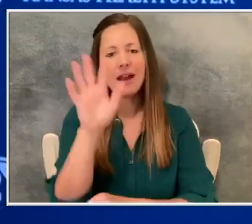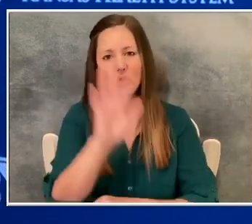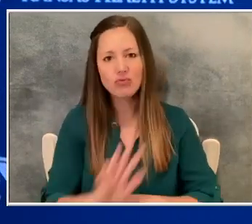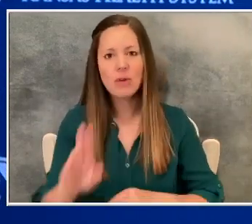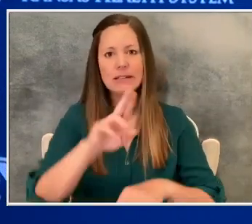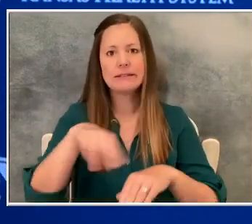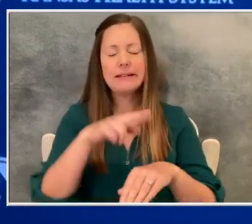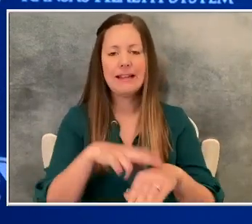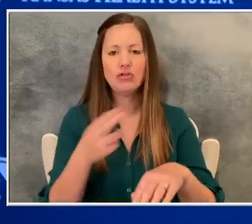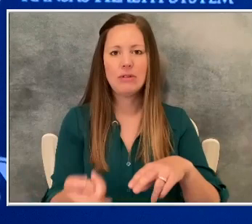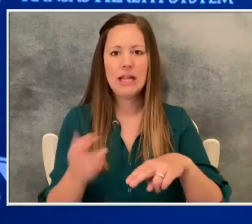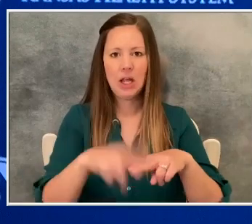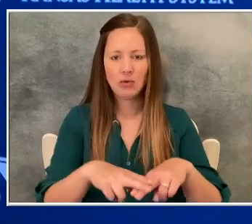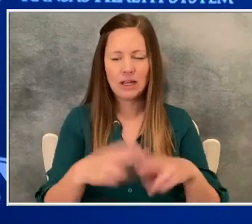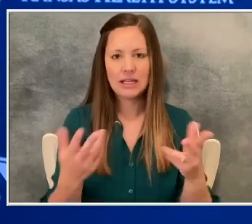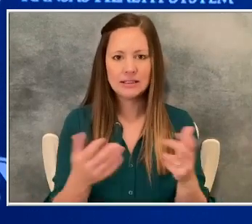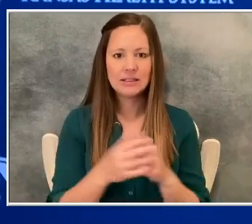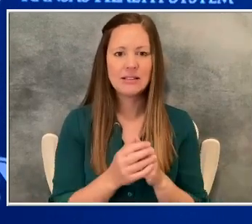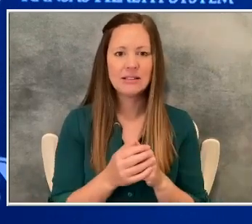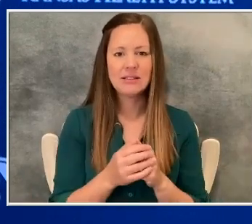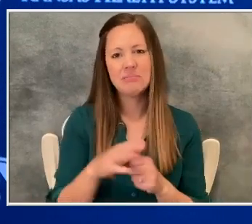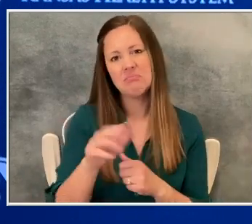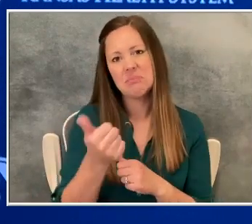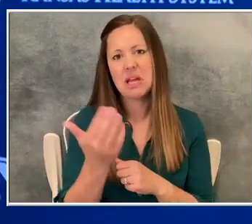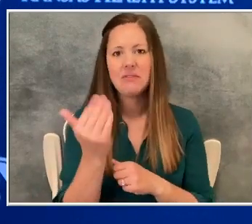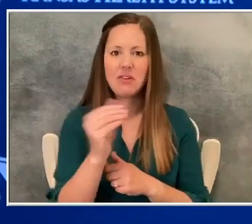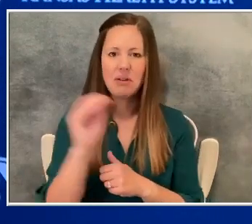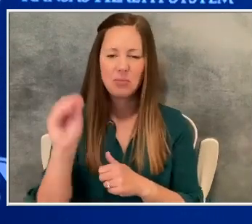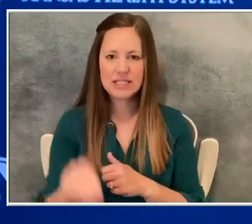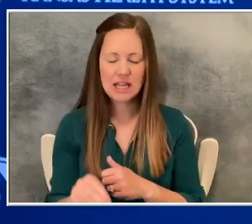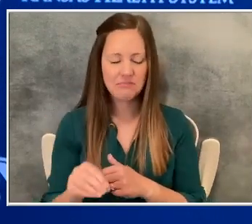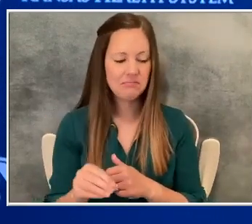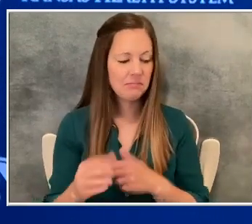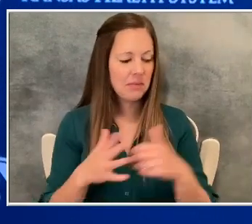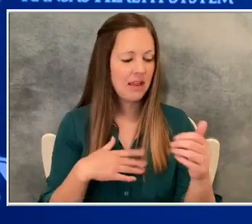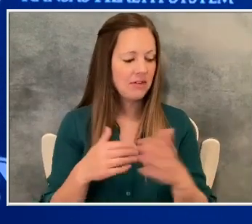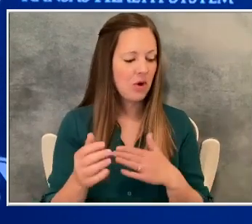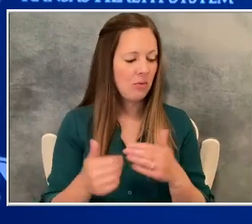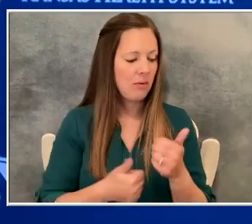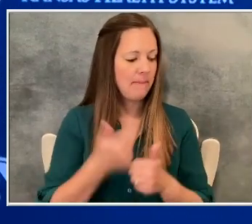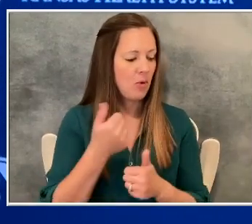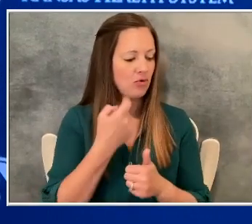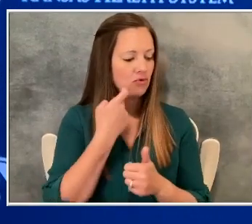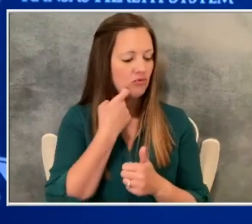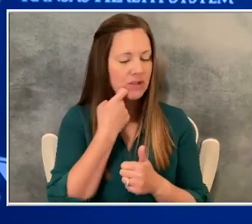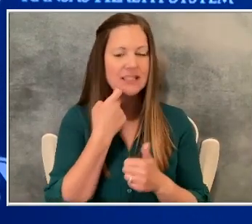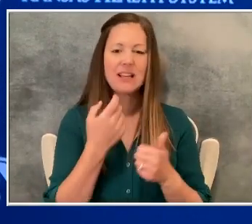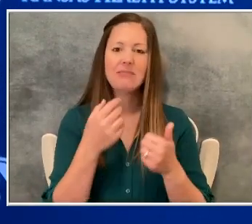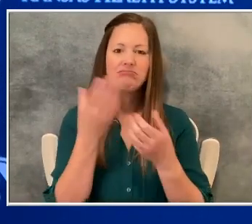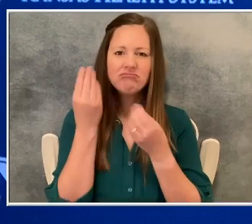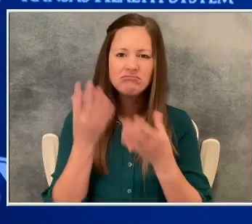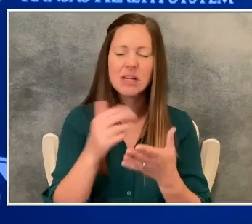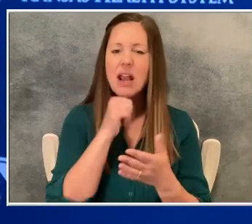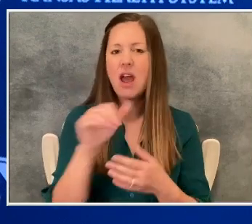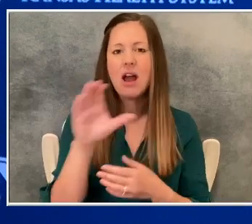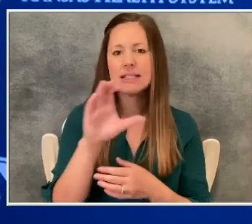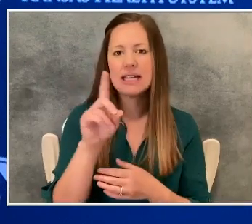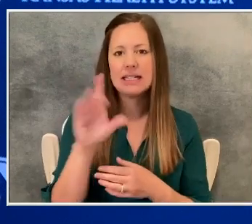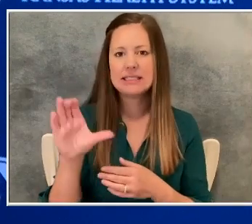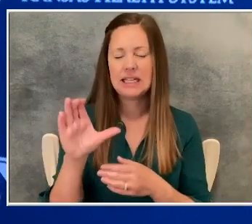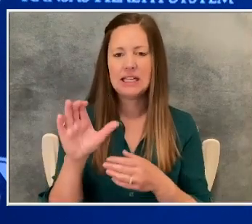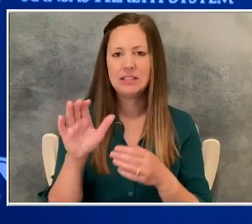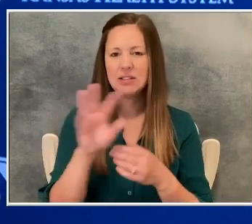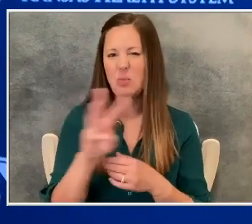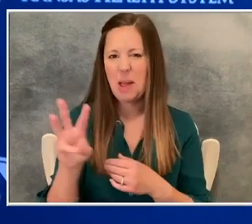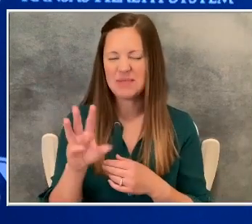increased 10 to 15%, although the most up-to-date data is not on the CDC website. We've just heard the news releases